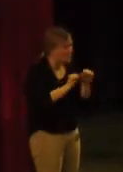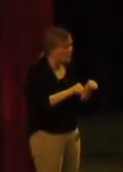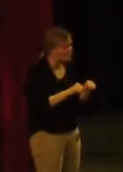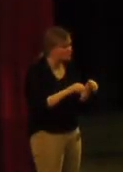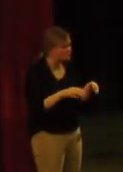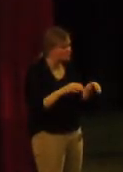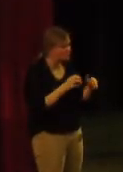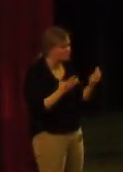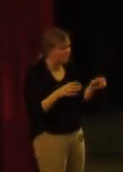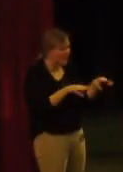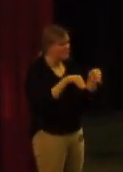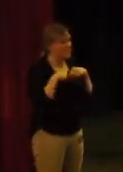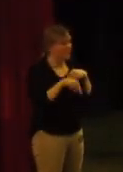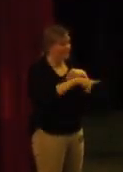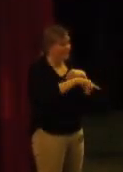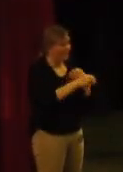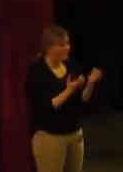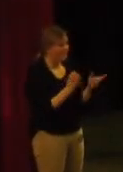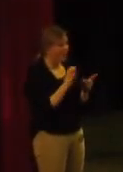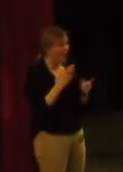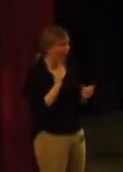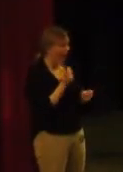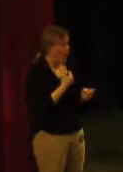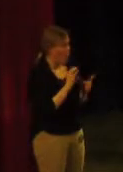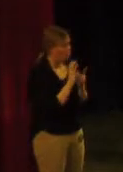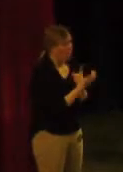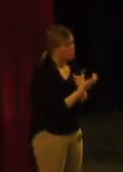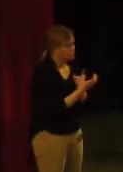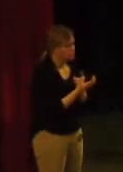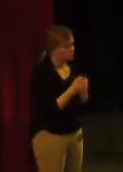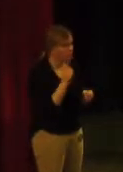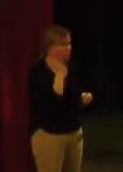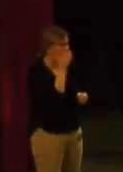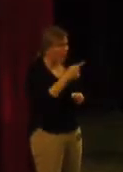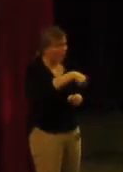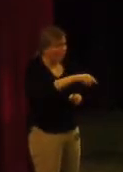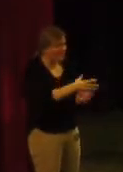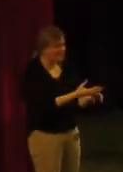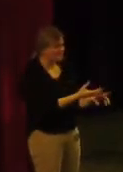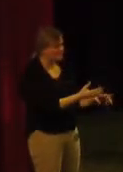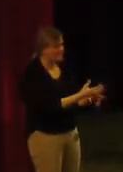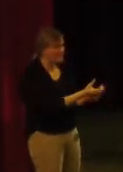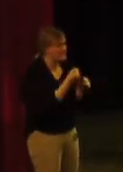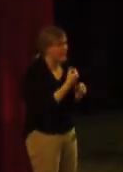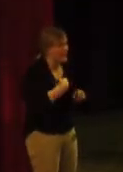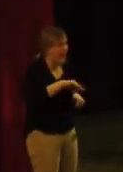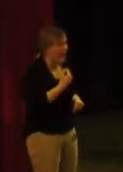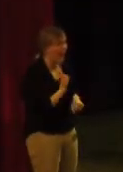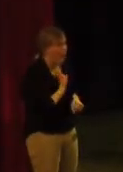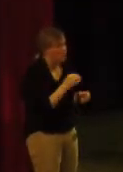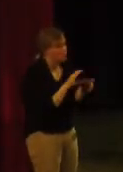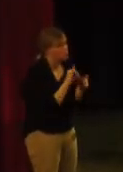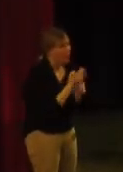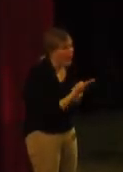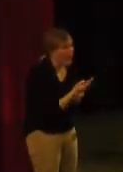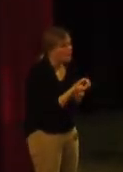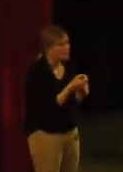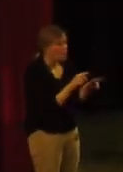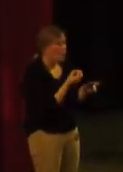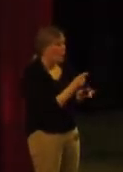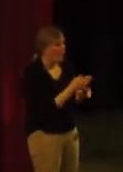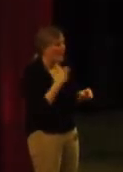especially economically? Because the big worry is, are they going to take jobs away from Americans, and do we have to spend money on them through our social